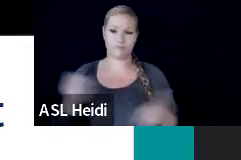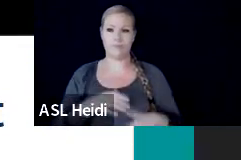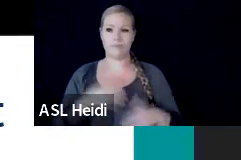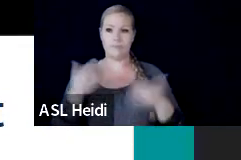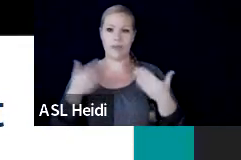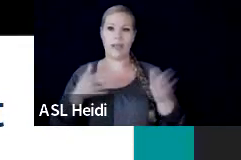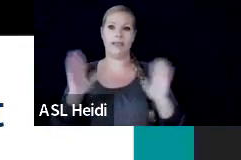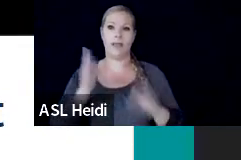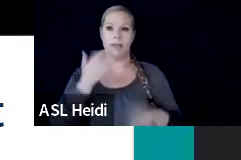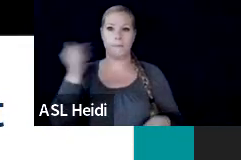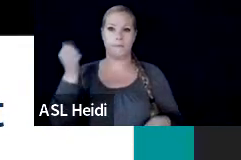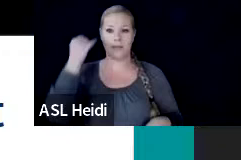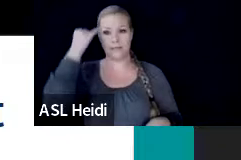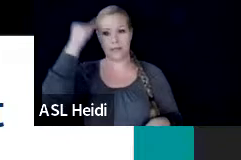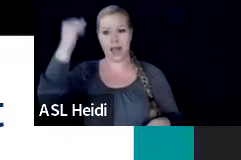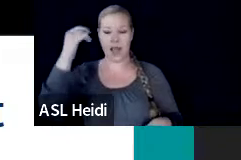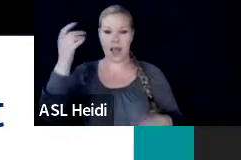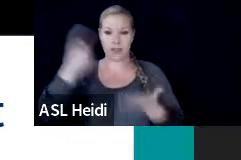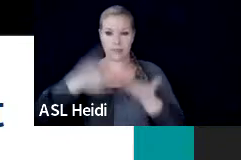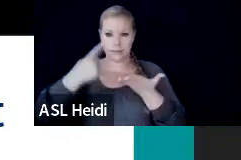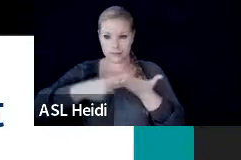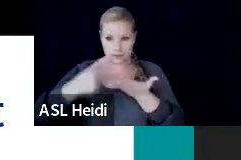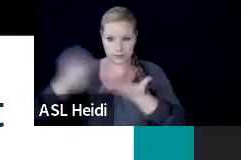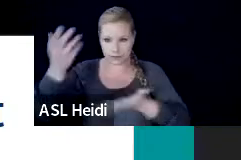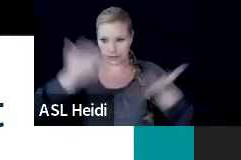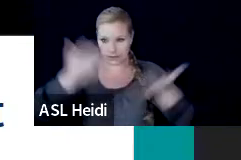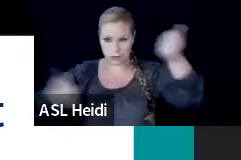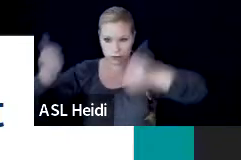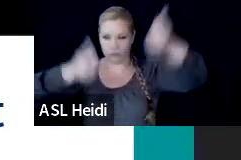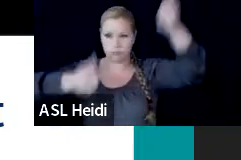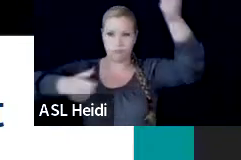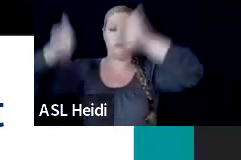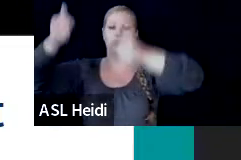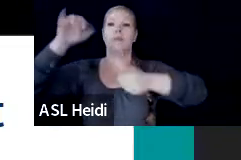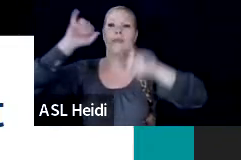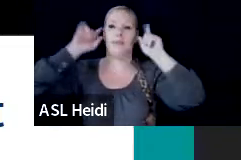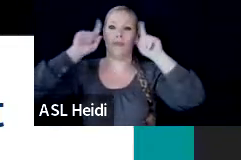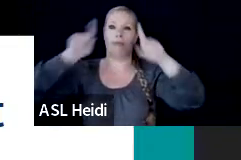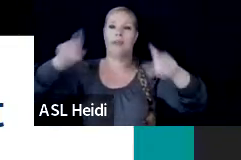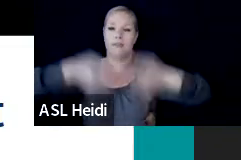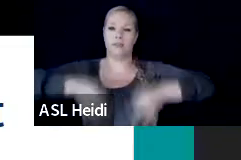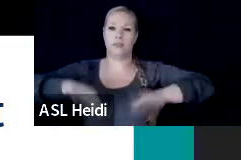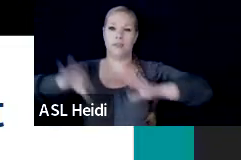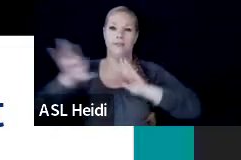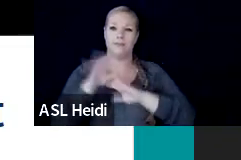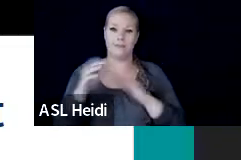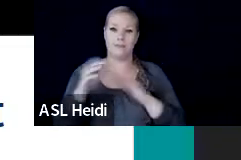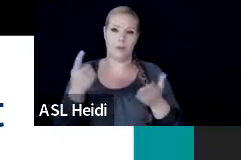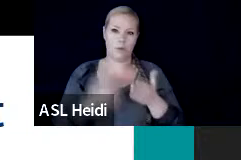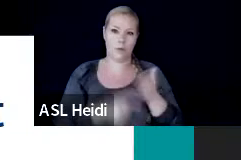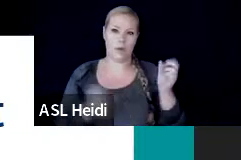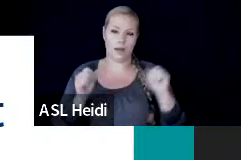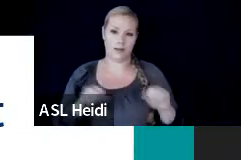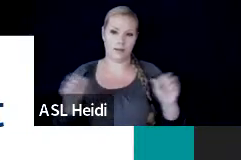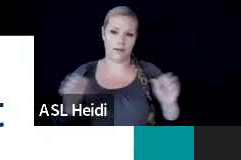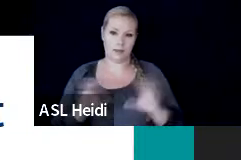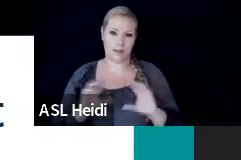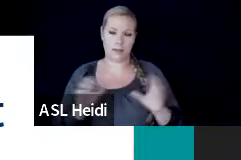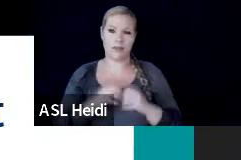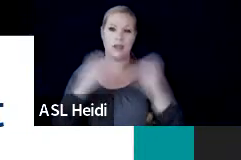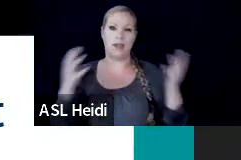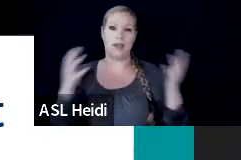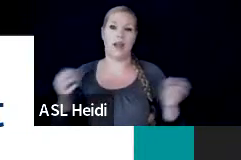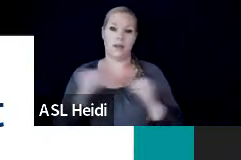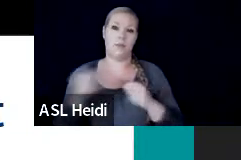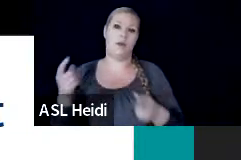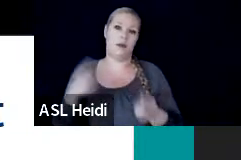best ideas rise to the top, and determining what's feasible. So lots to come. This was just a quick